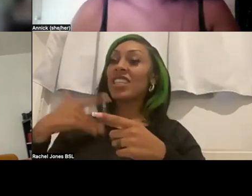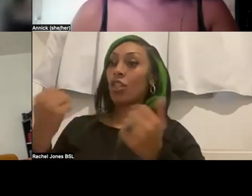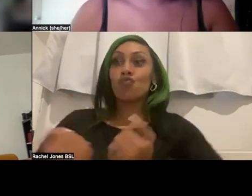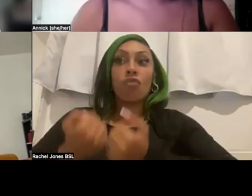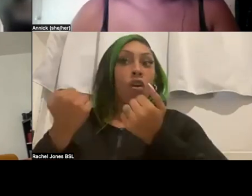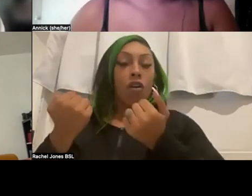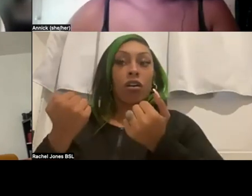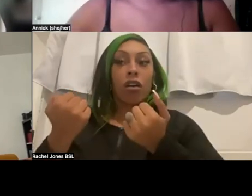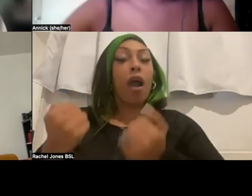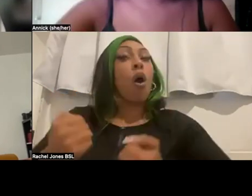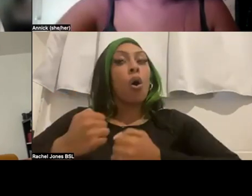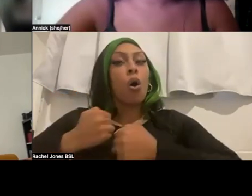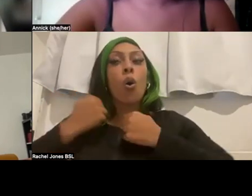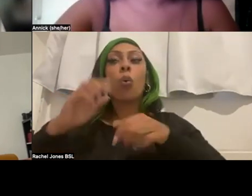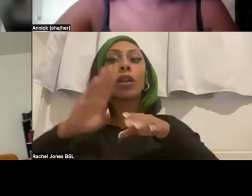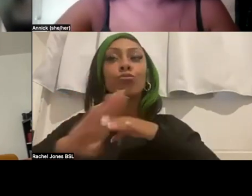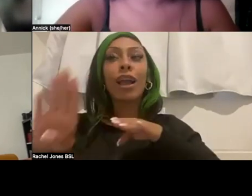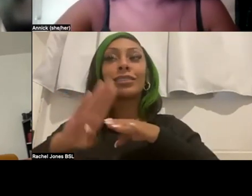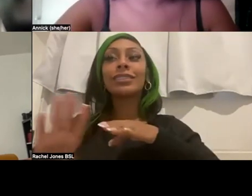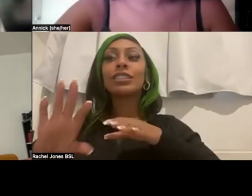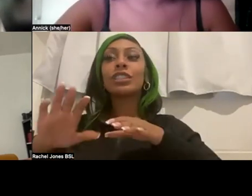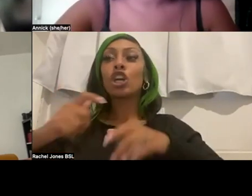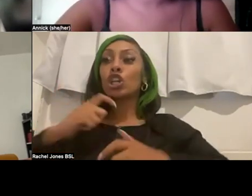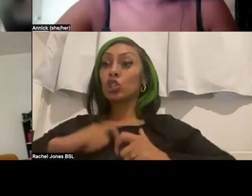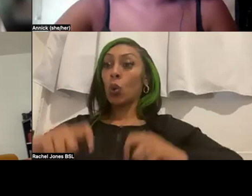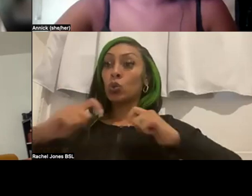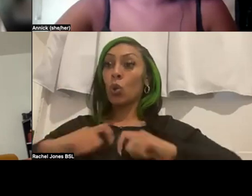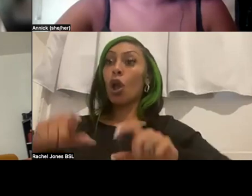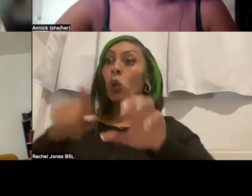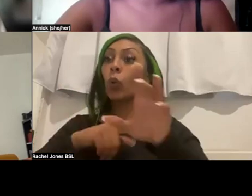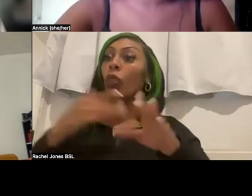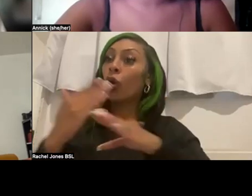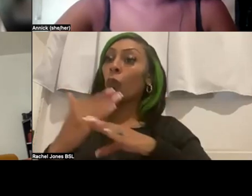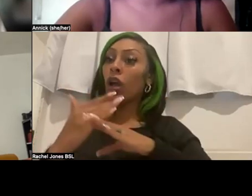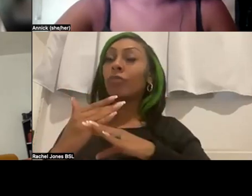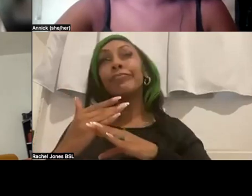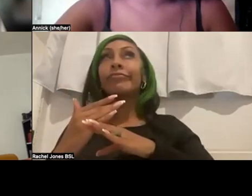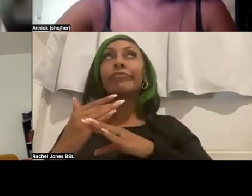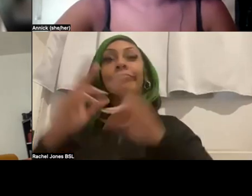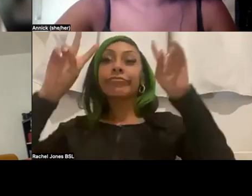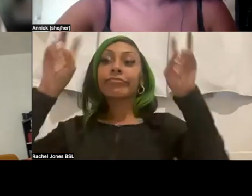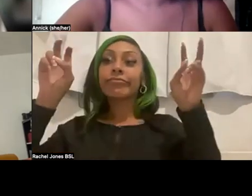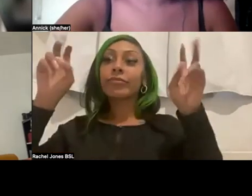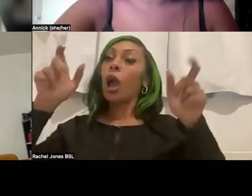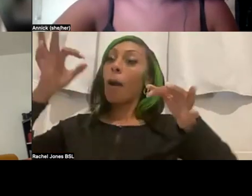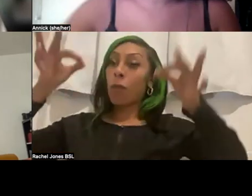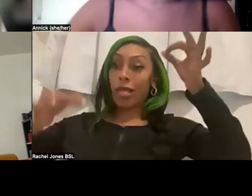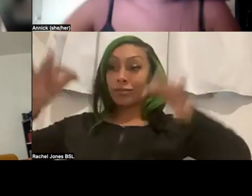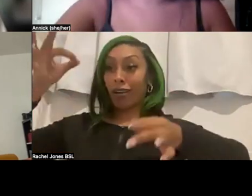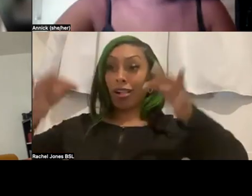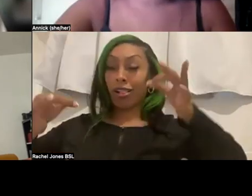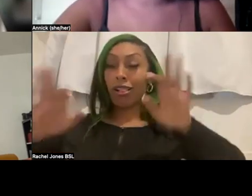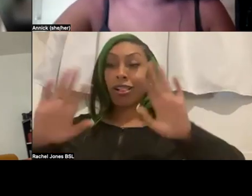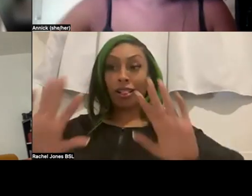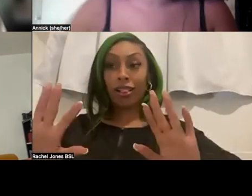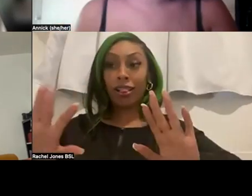because my own practice of social work and youth work, I like to define it as political. I like to say